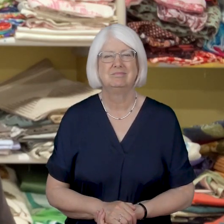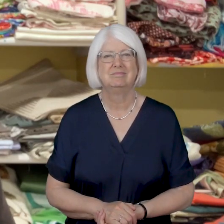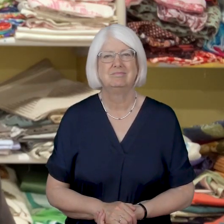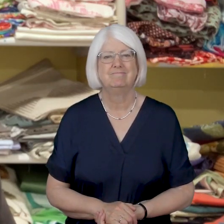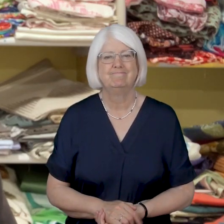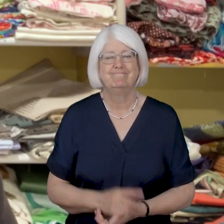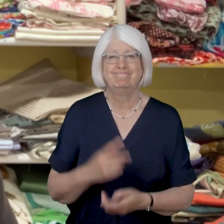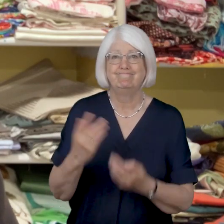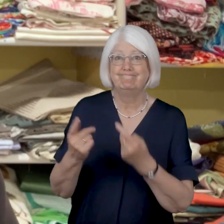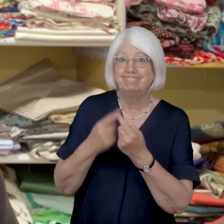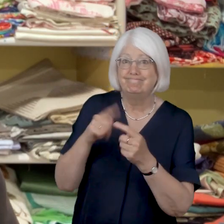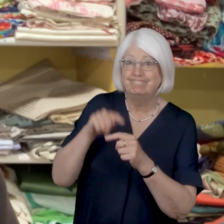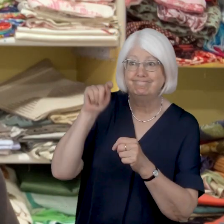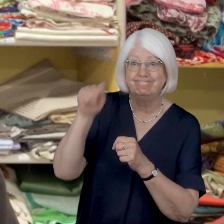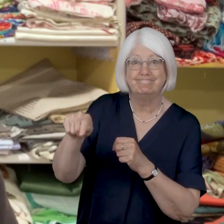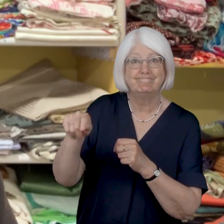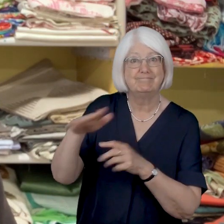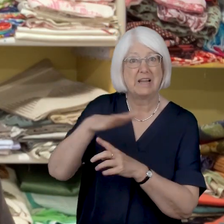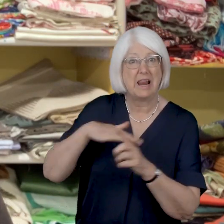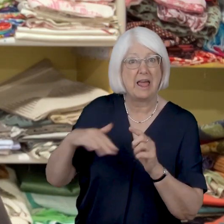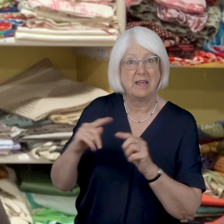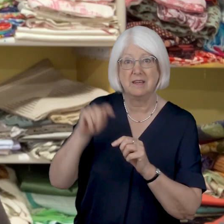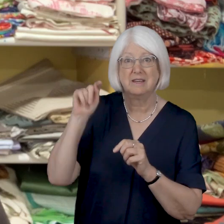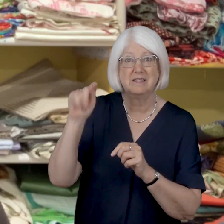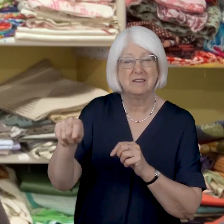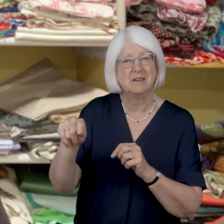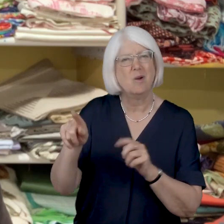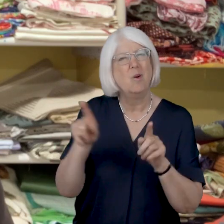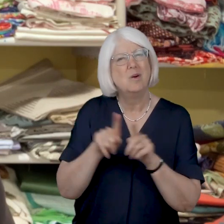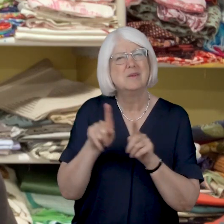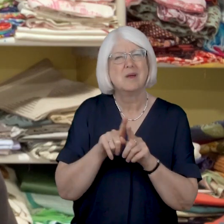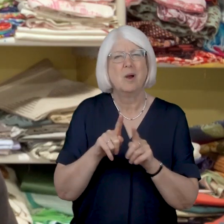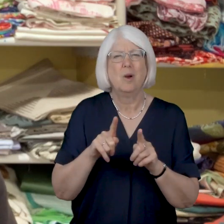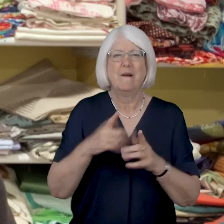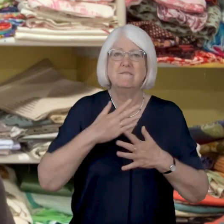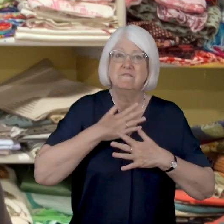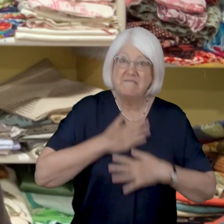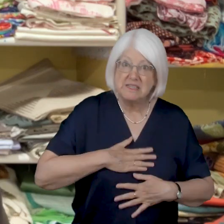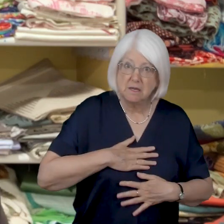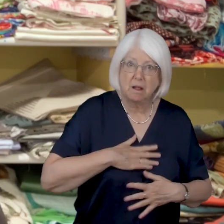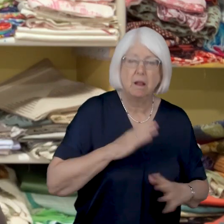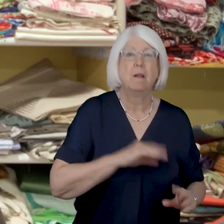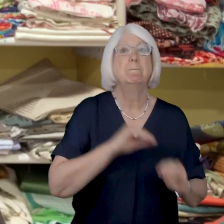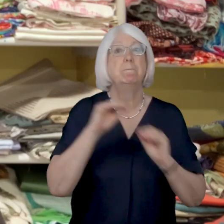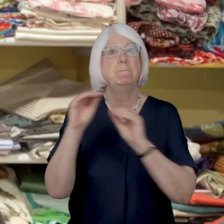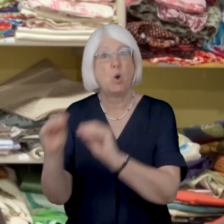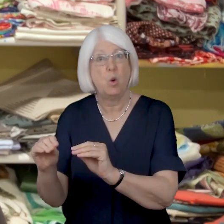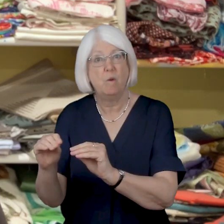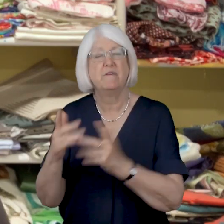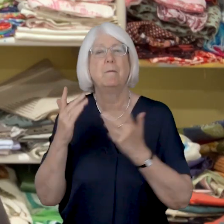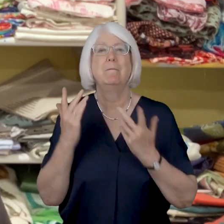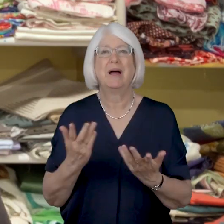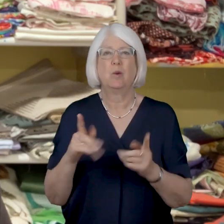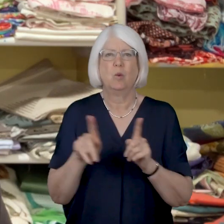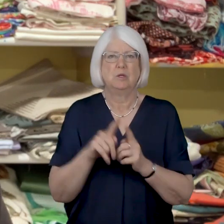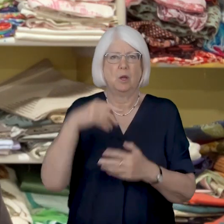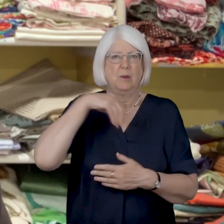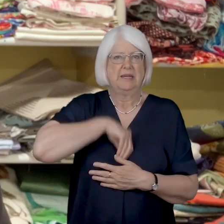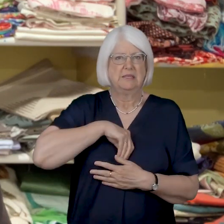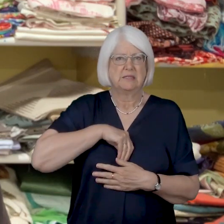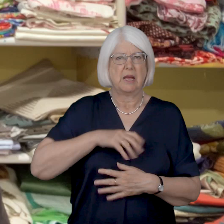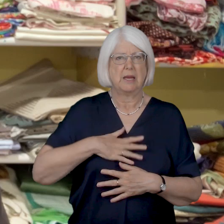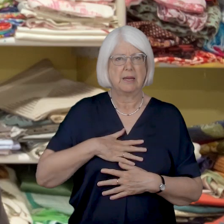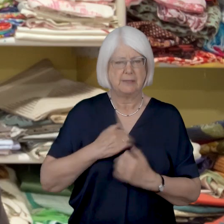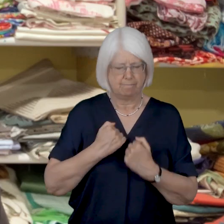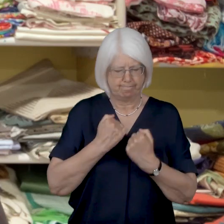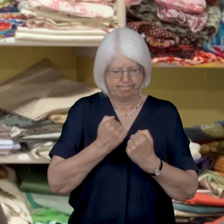And the other side of the lake for me is also about an inner movement as much as it has been about physically relocating.